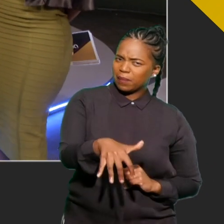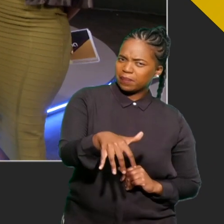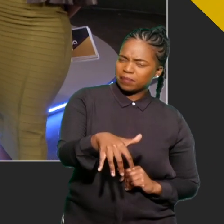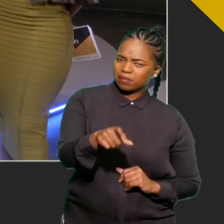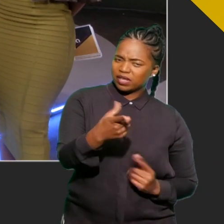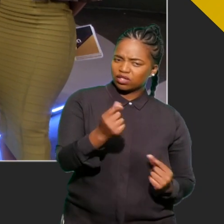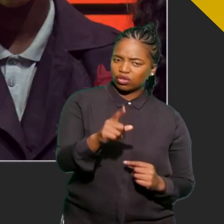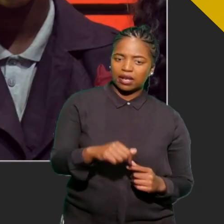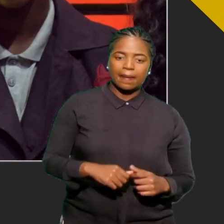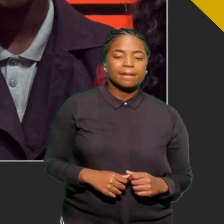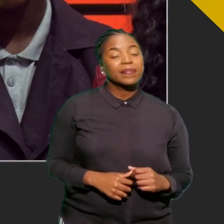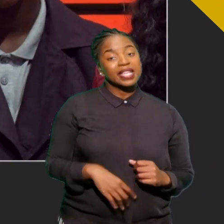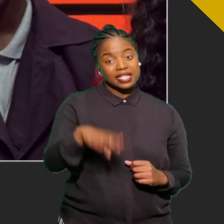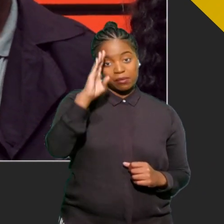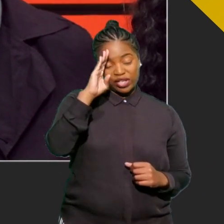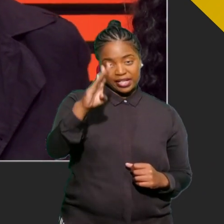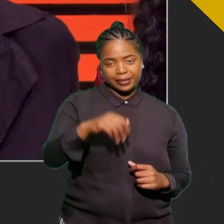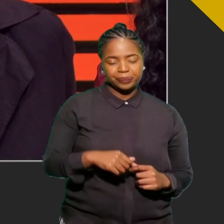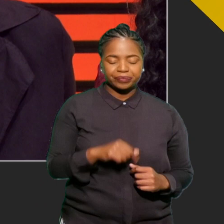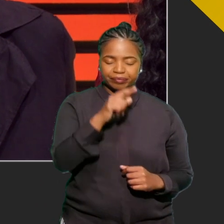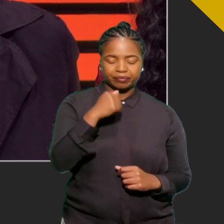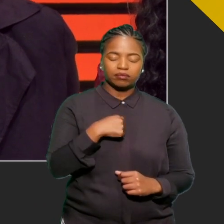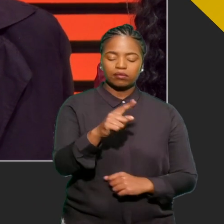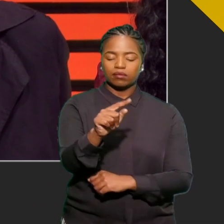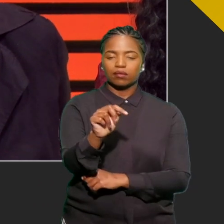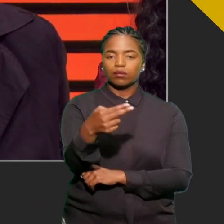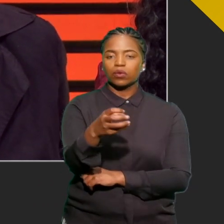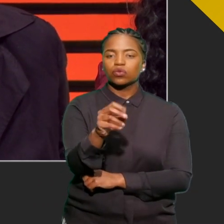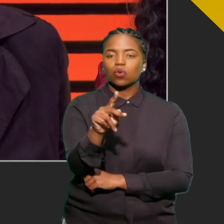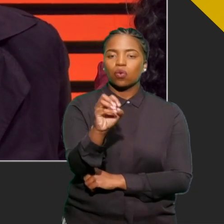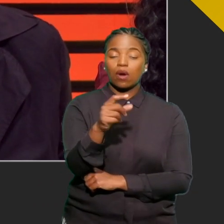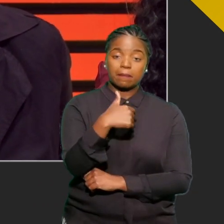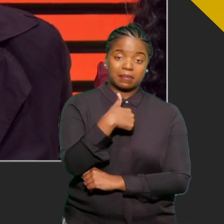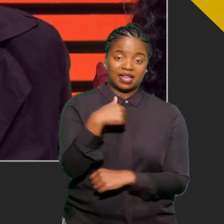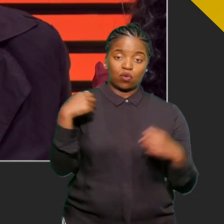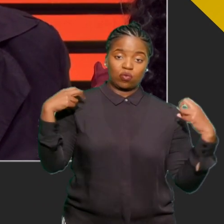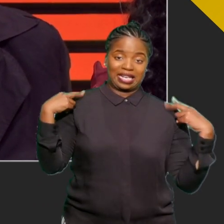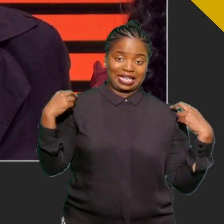pregnant? Sanbona nonge kamala mutogo. As a nurse, you